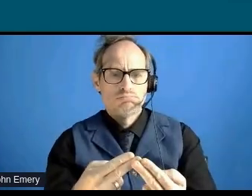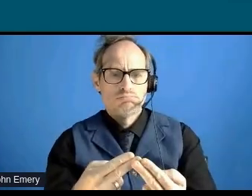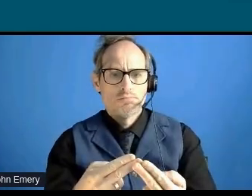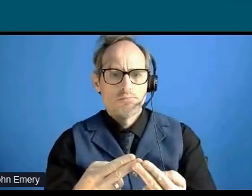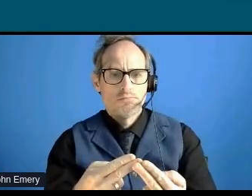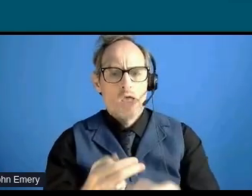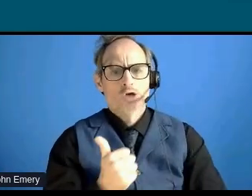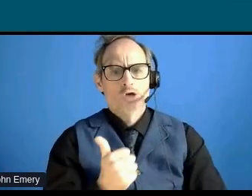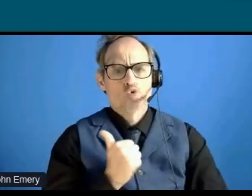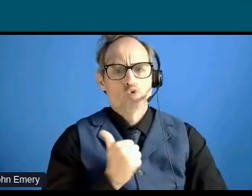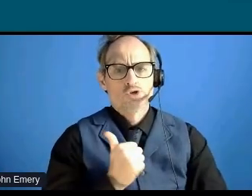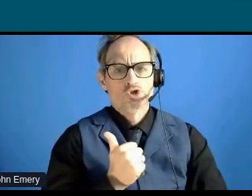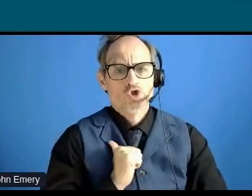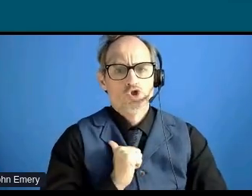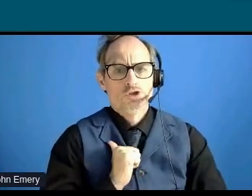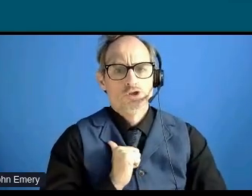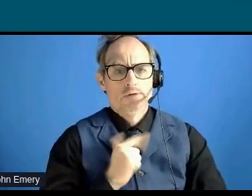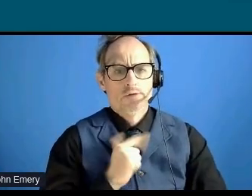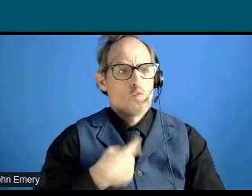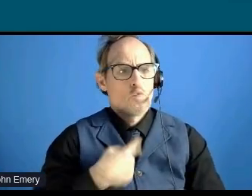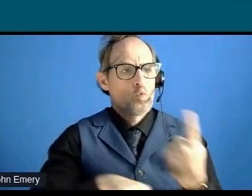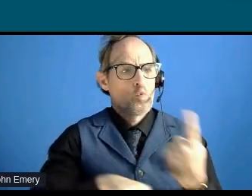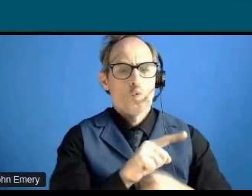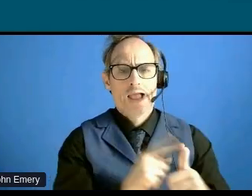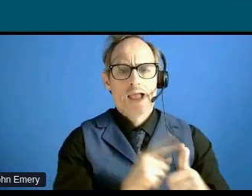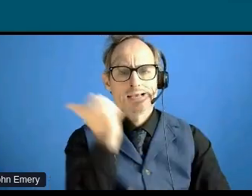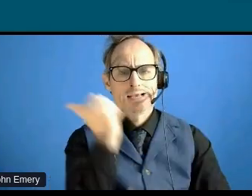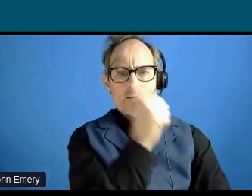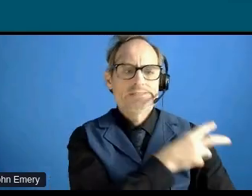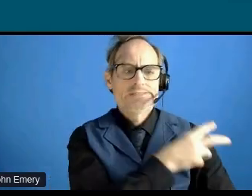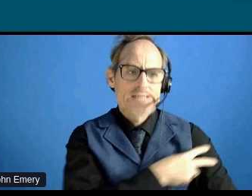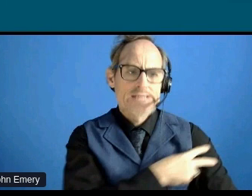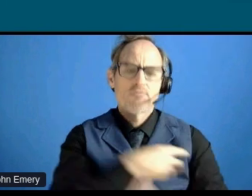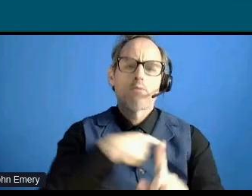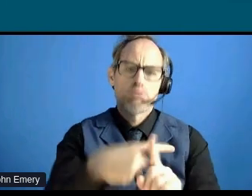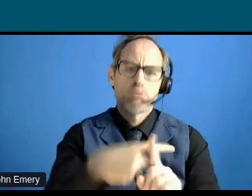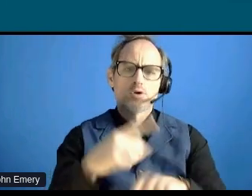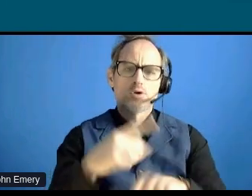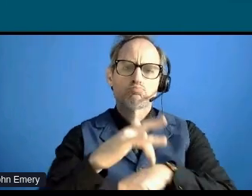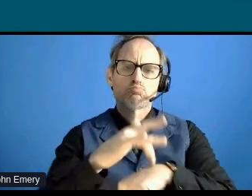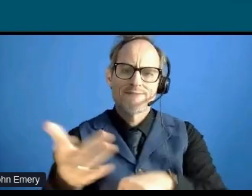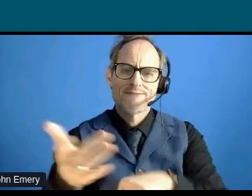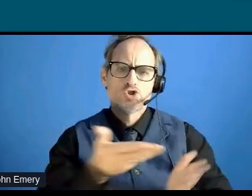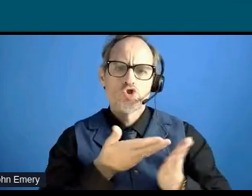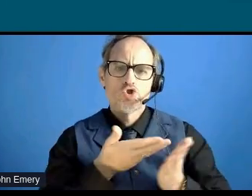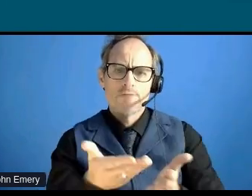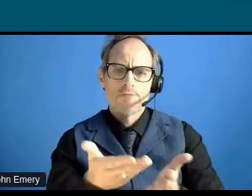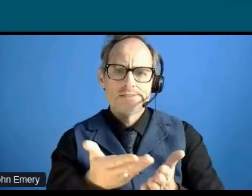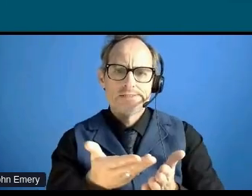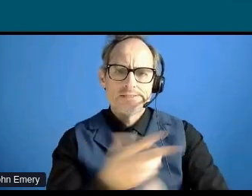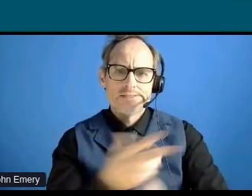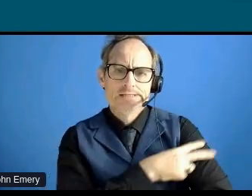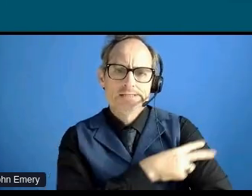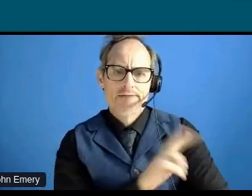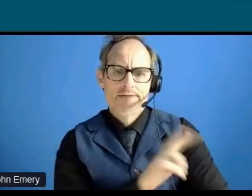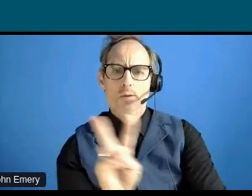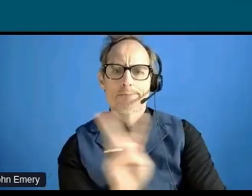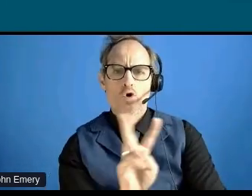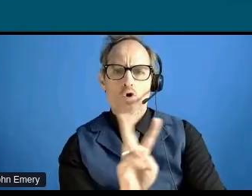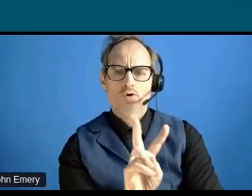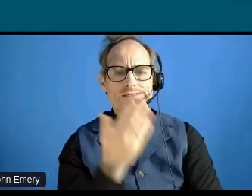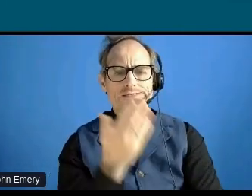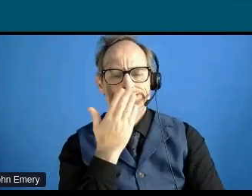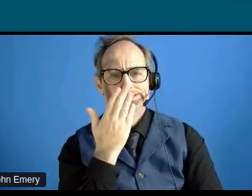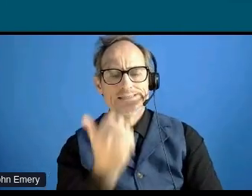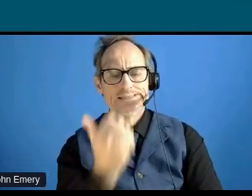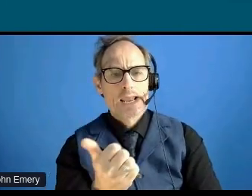assumption that all academic staff and professional services staff to some extent were assumed to somehow